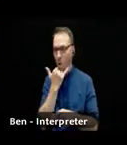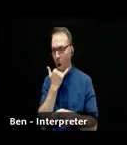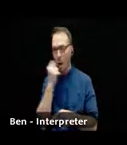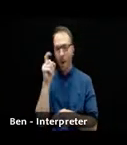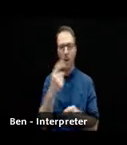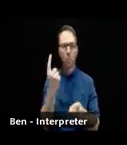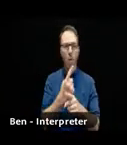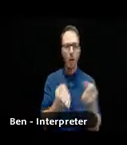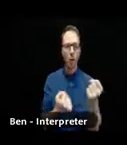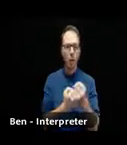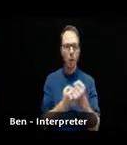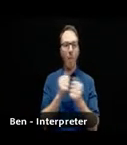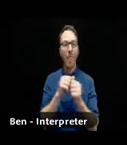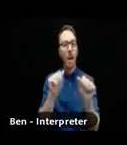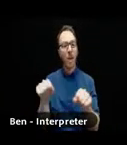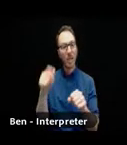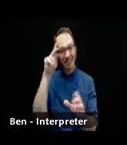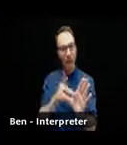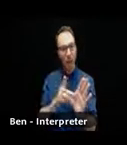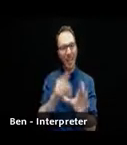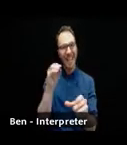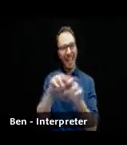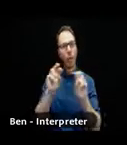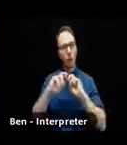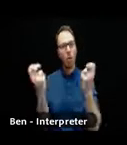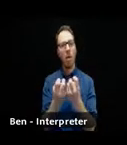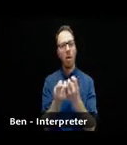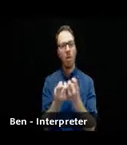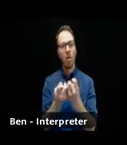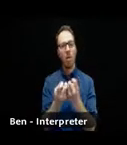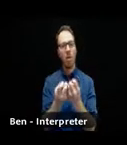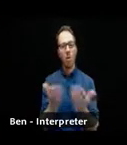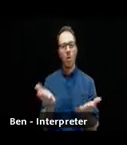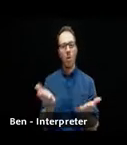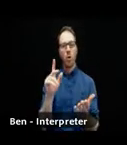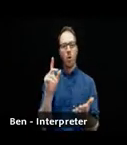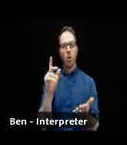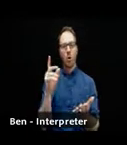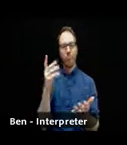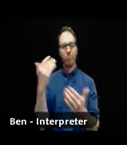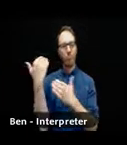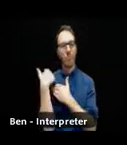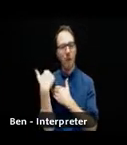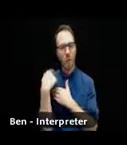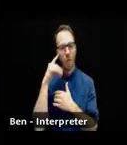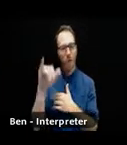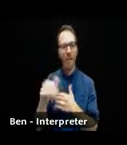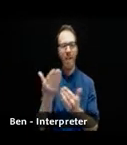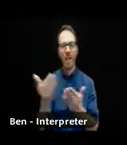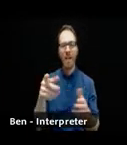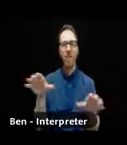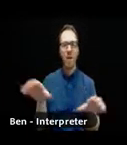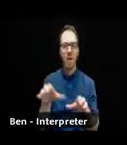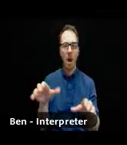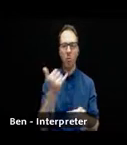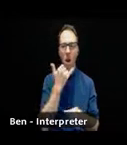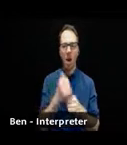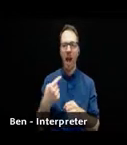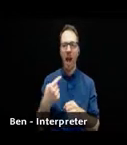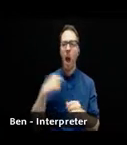supported with potentially a psychiatrist in the circle. To be taking responsibility for the things that they've done wrong. I